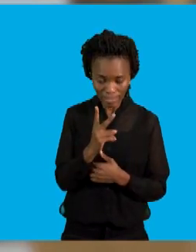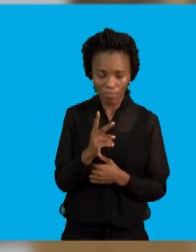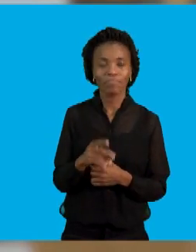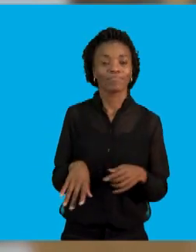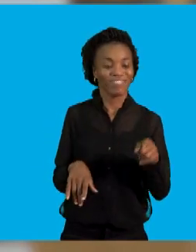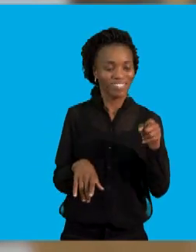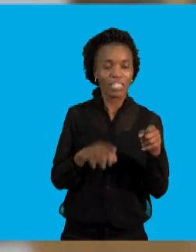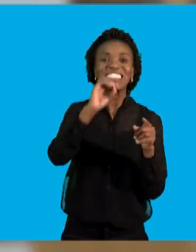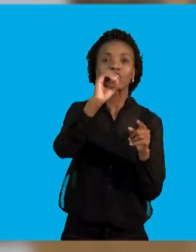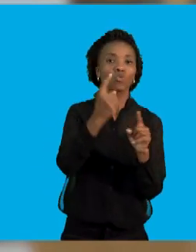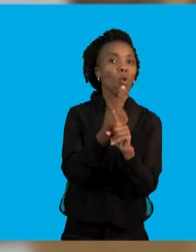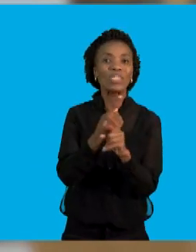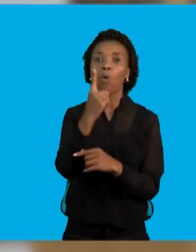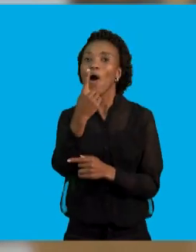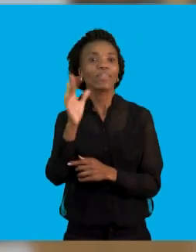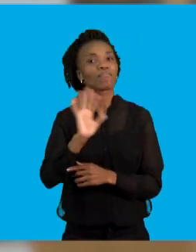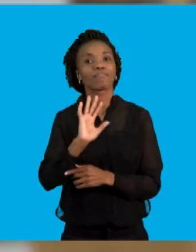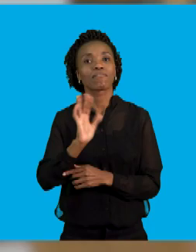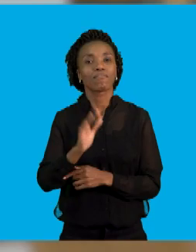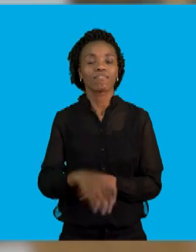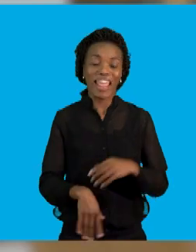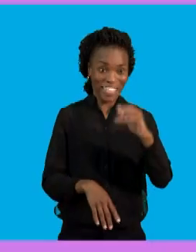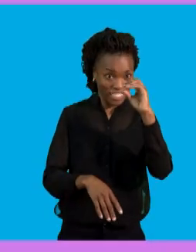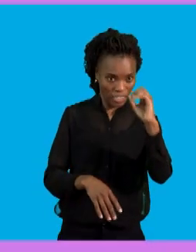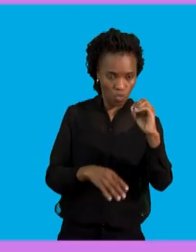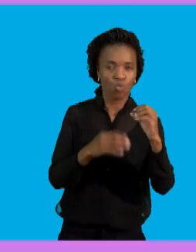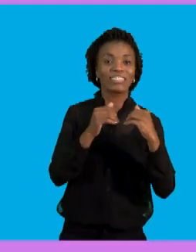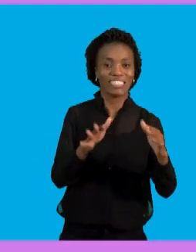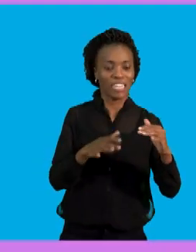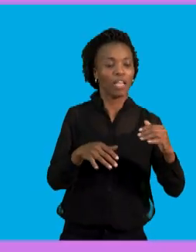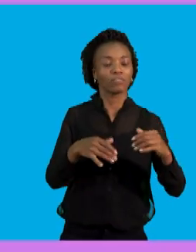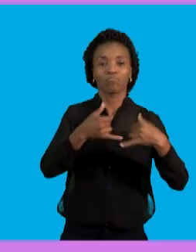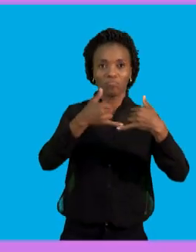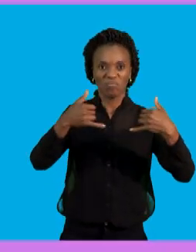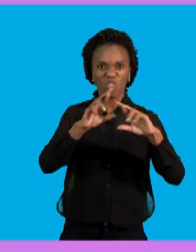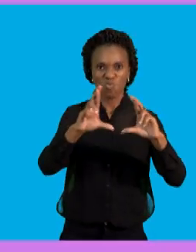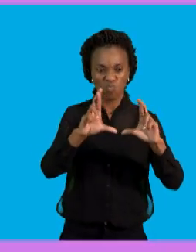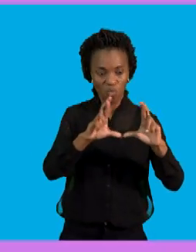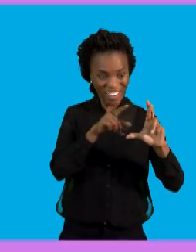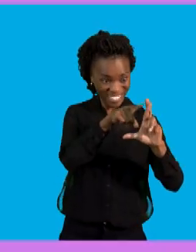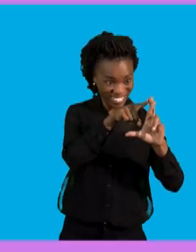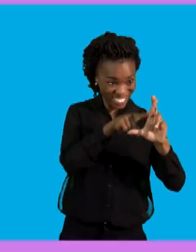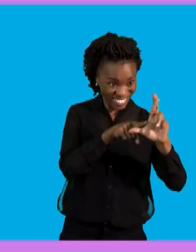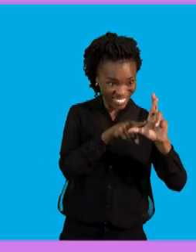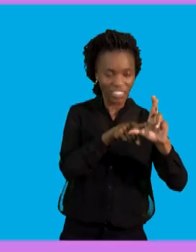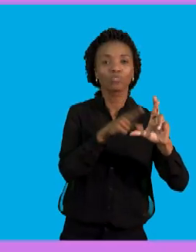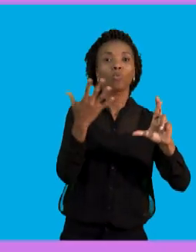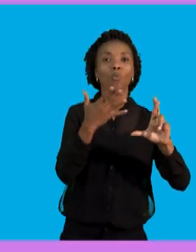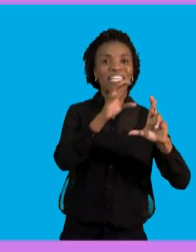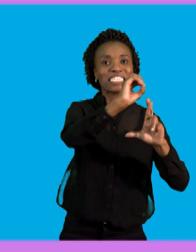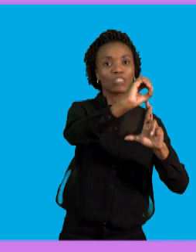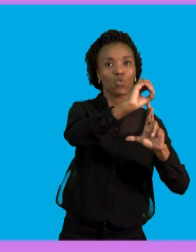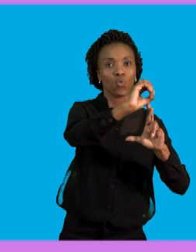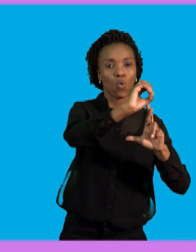have your ruler, you'll start putting it at 0, not at 1. You'll start put your ruler at